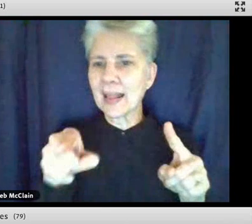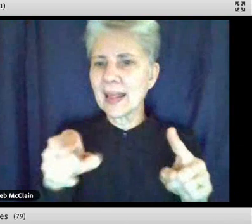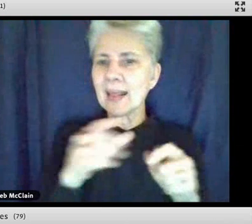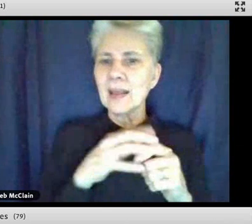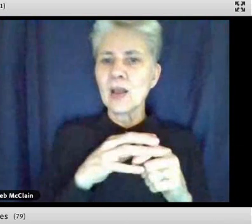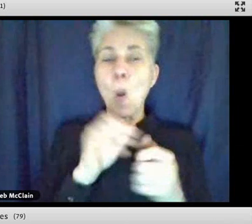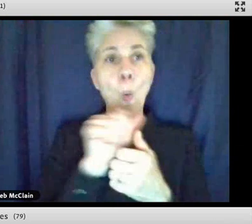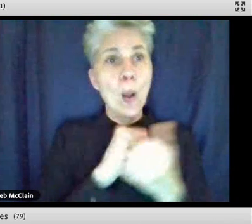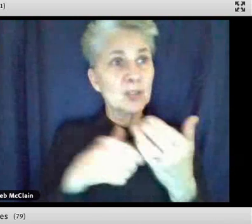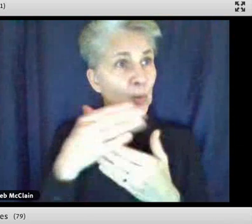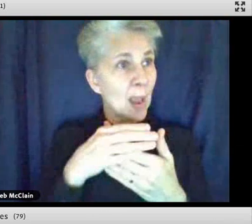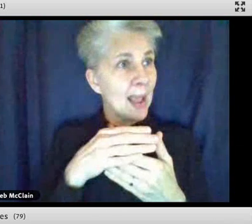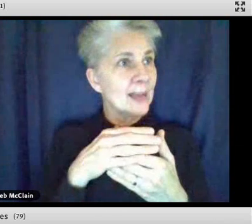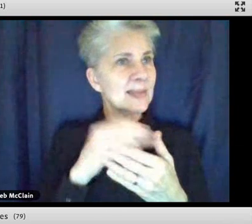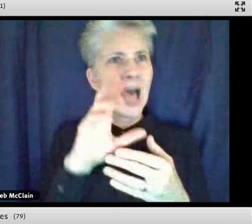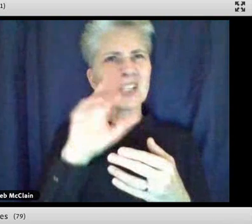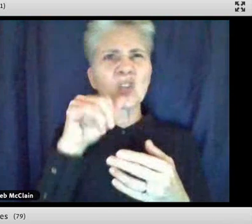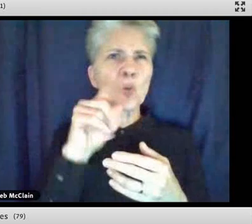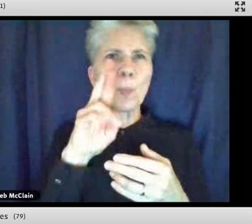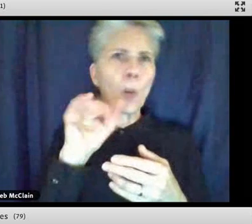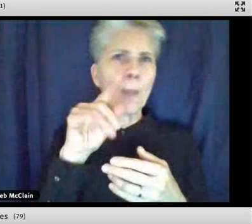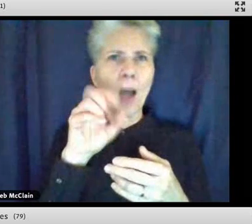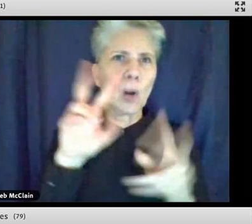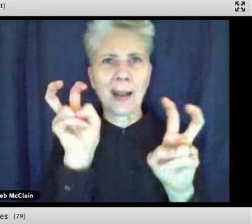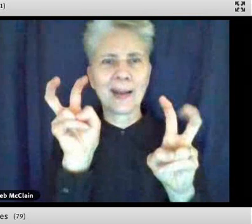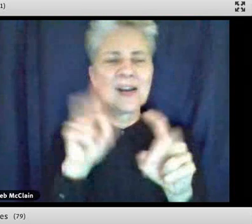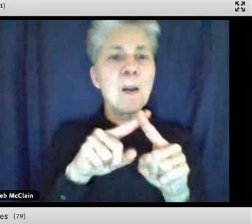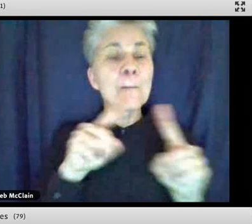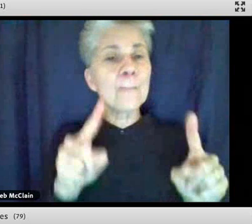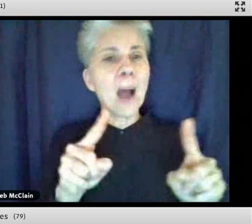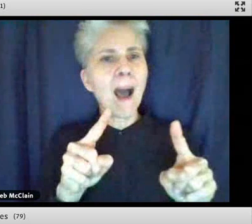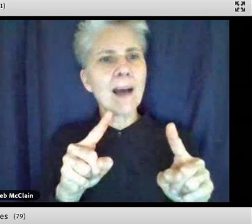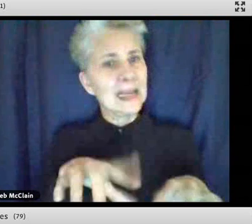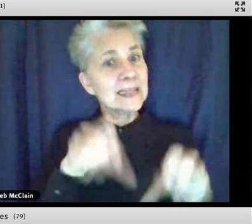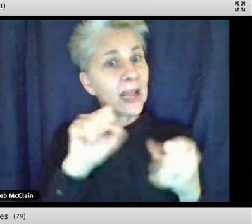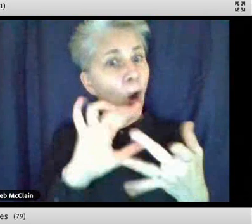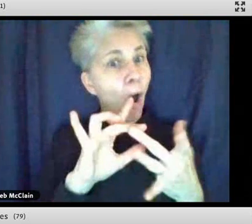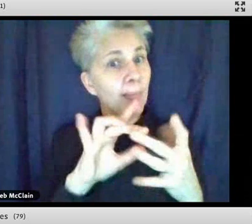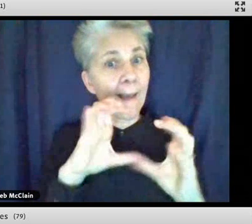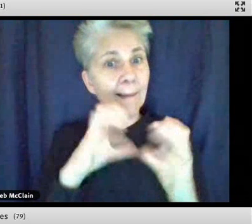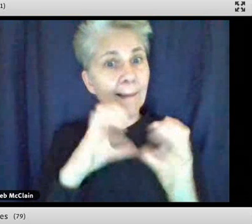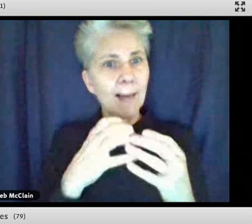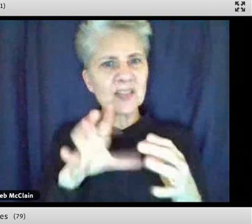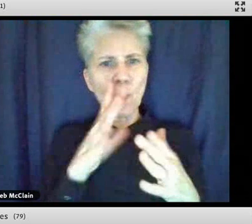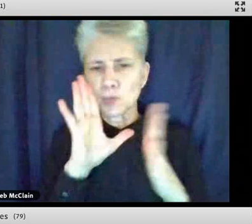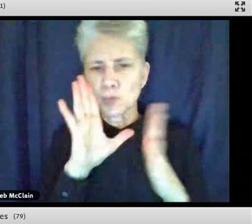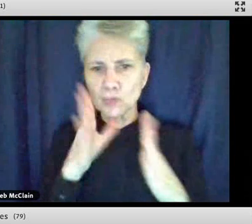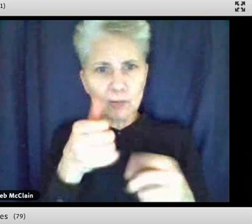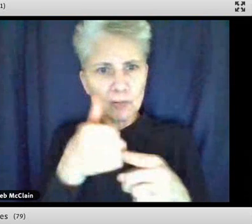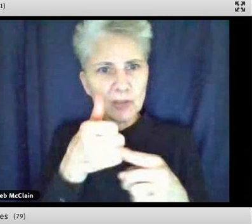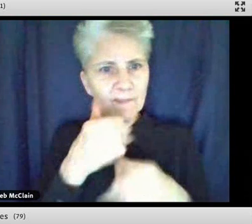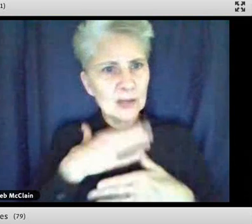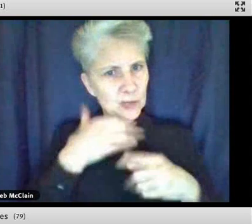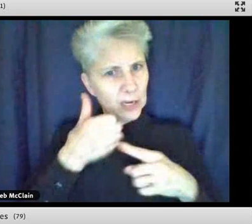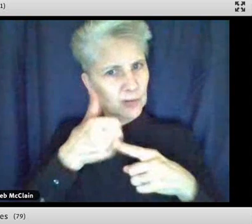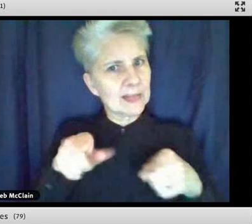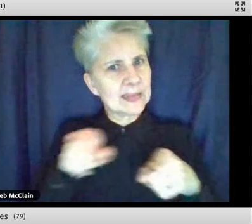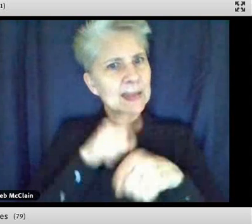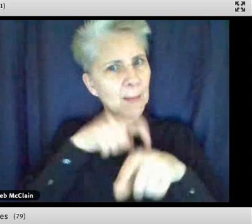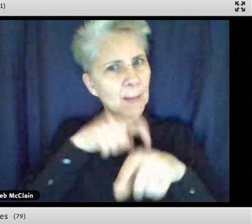washing your hands is a superpower, absolutely. But take an online class, find ways to distract yourself and entertain yourself at the same